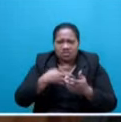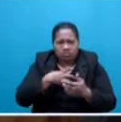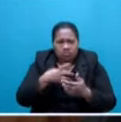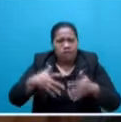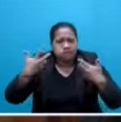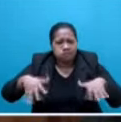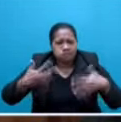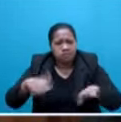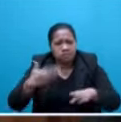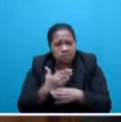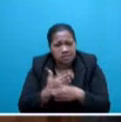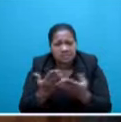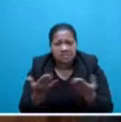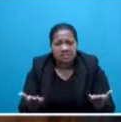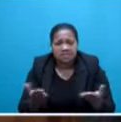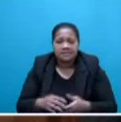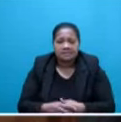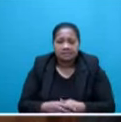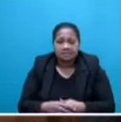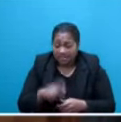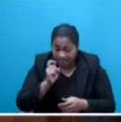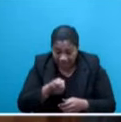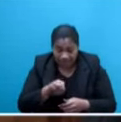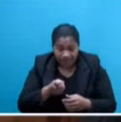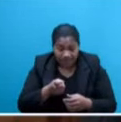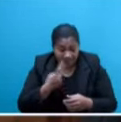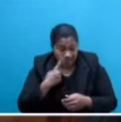of the honorable members on the other side of the House.